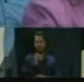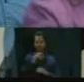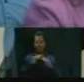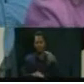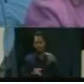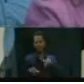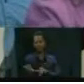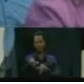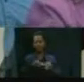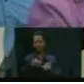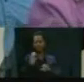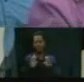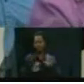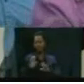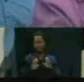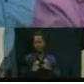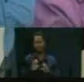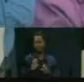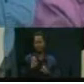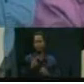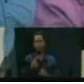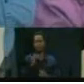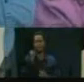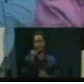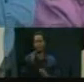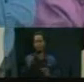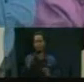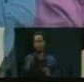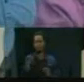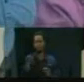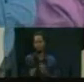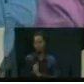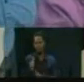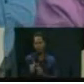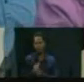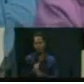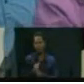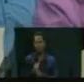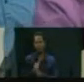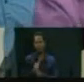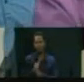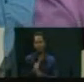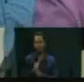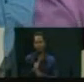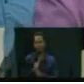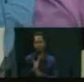performance evaluation, or the threat of such discipline or penalty.